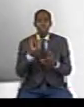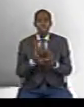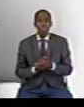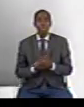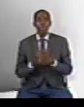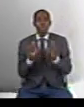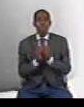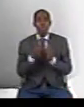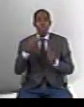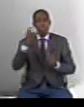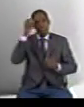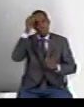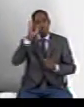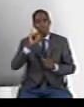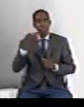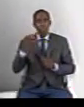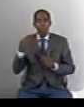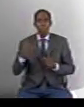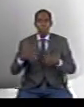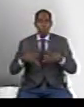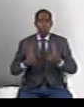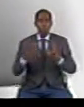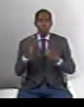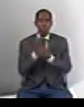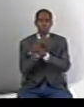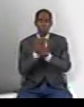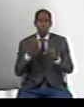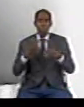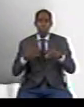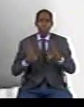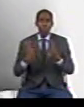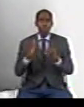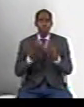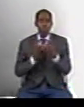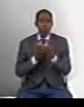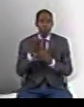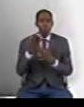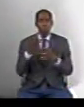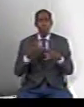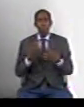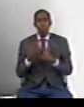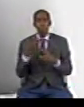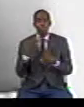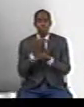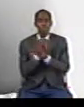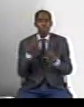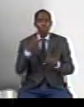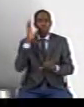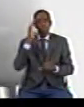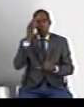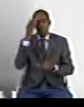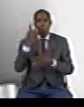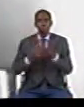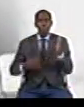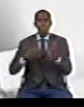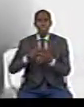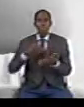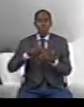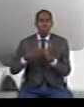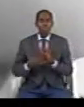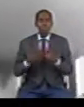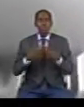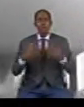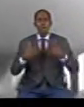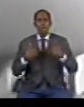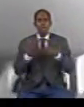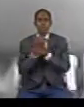the understanding of the way of salvation, the word of truth, the word of salvation, they will know what it means to have the salvation of